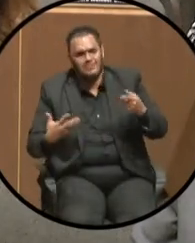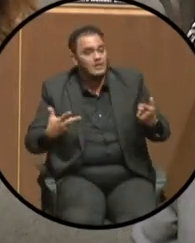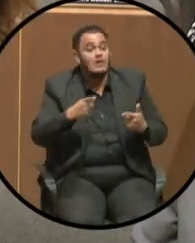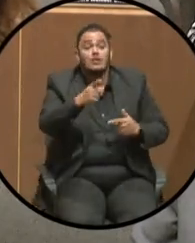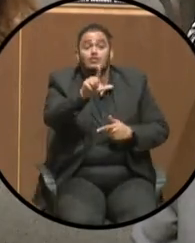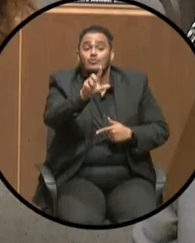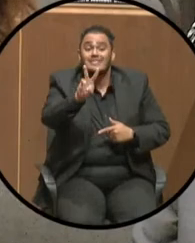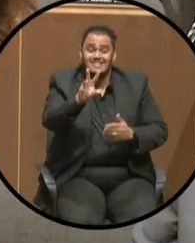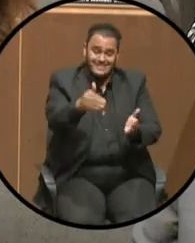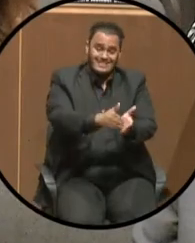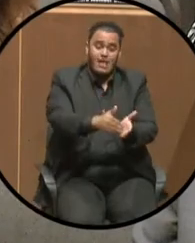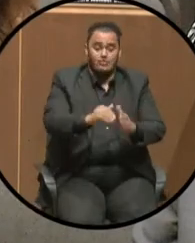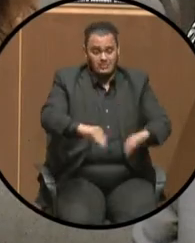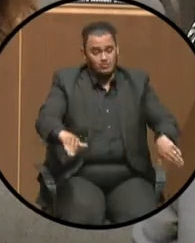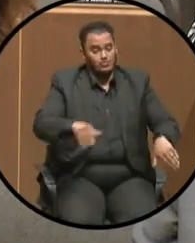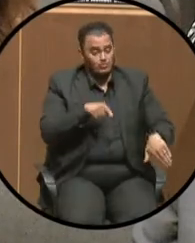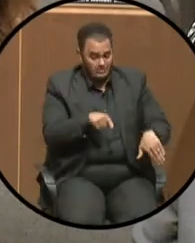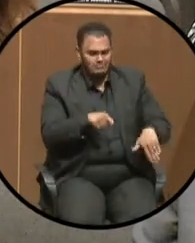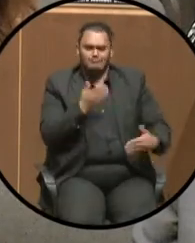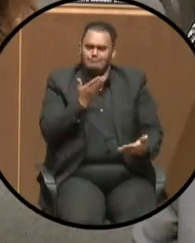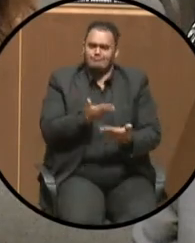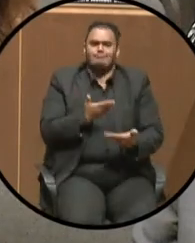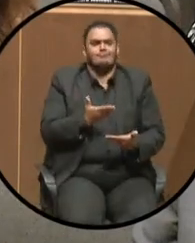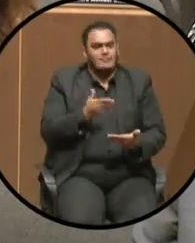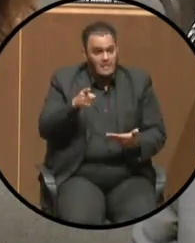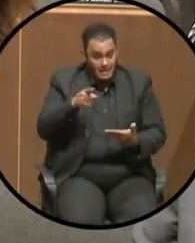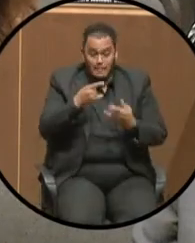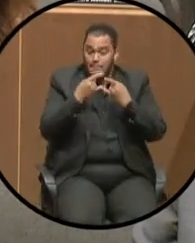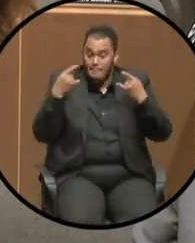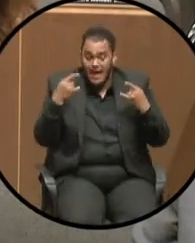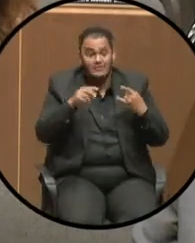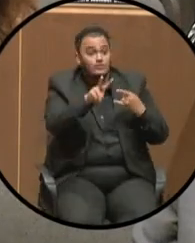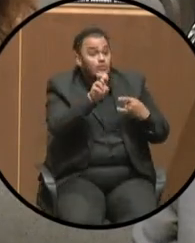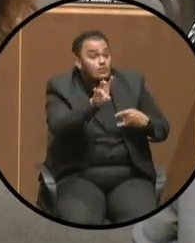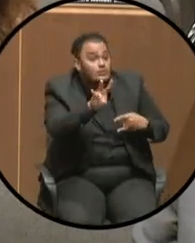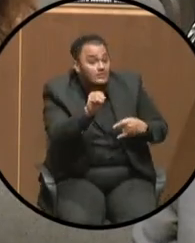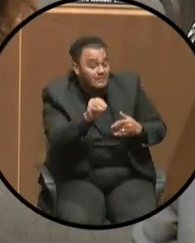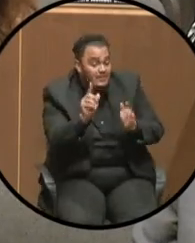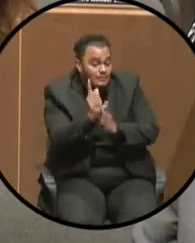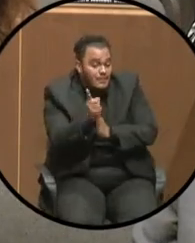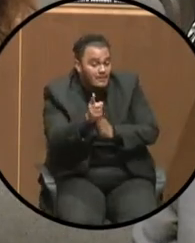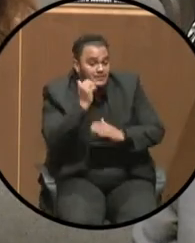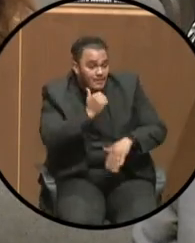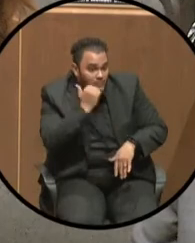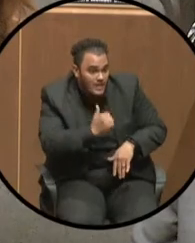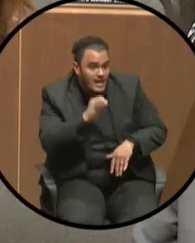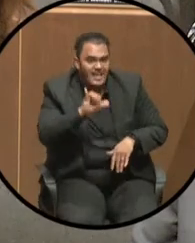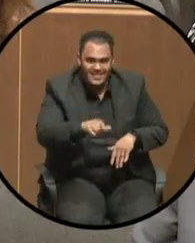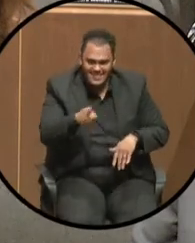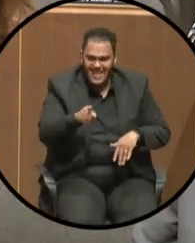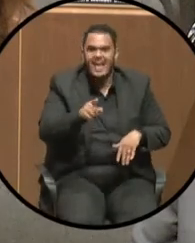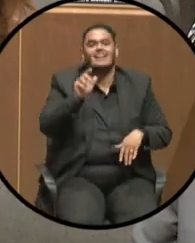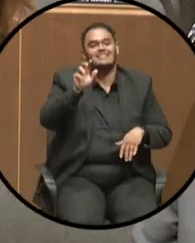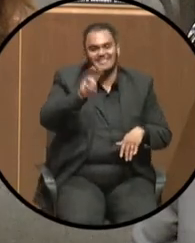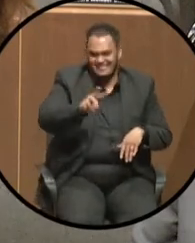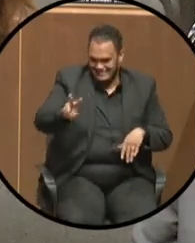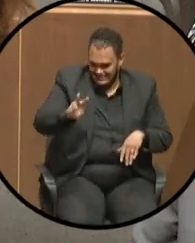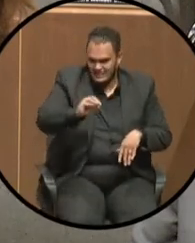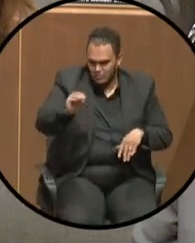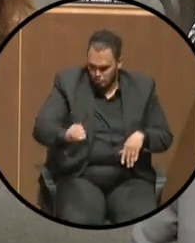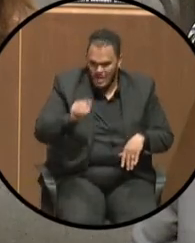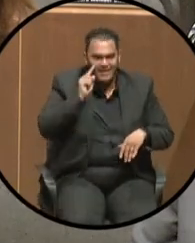26,000 children showed that wearing masks for 270 minutes a day resulted in irritability in 66%, headache in